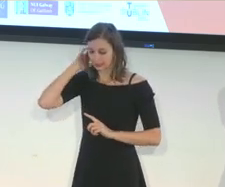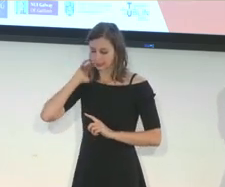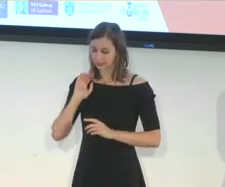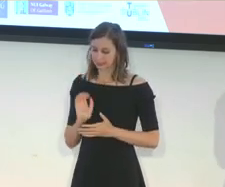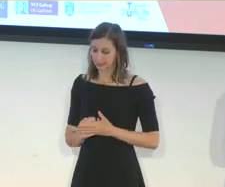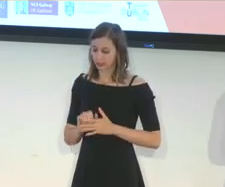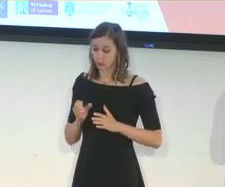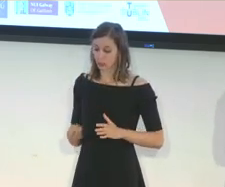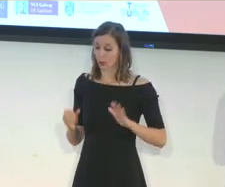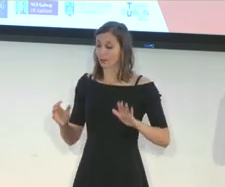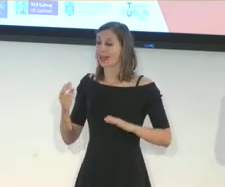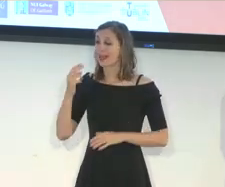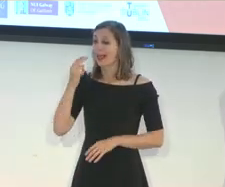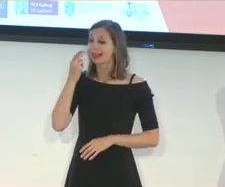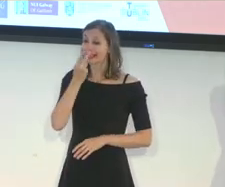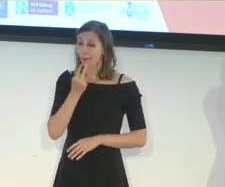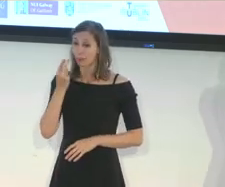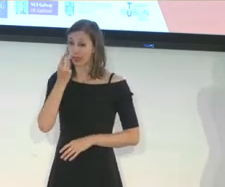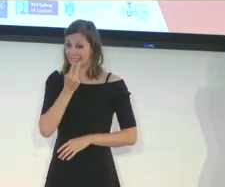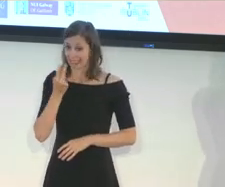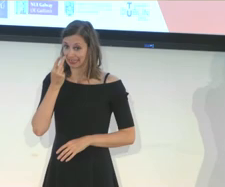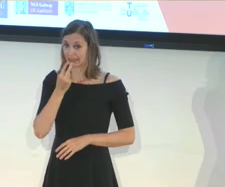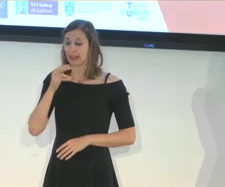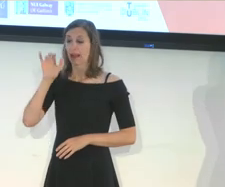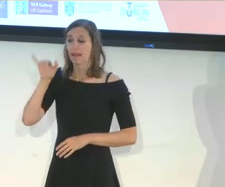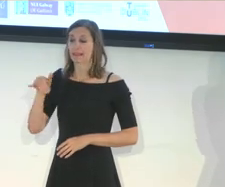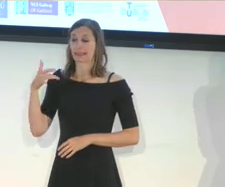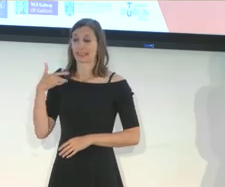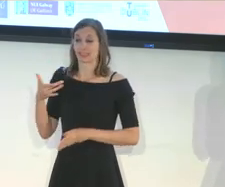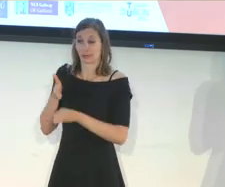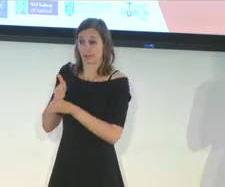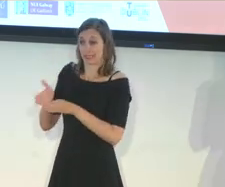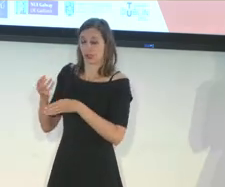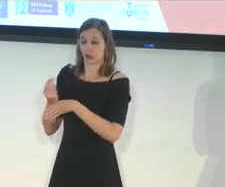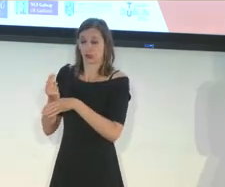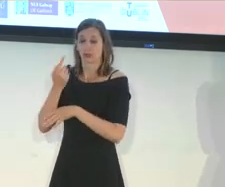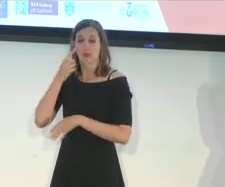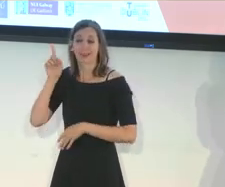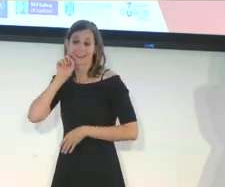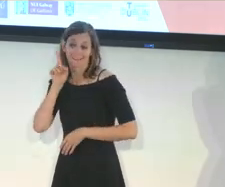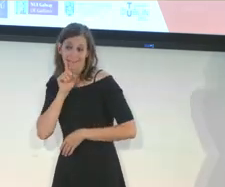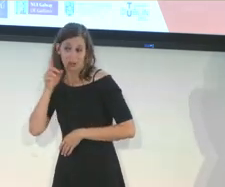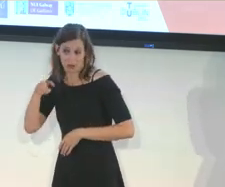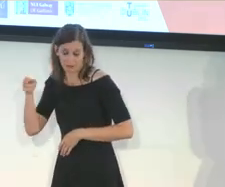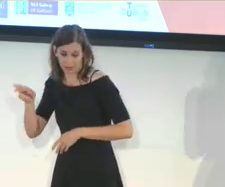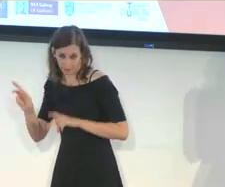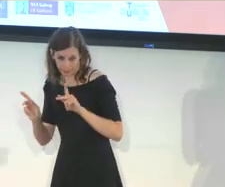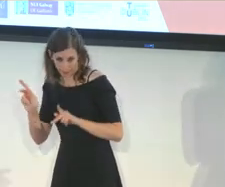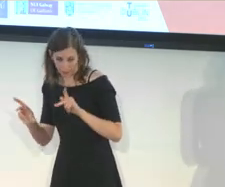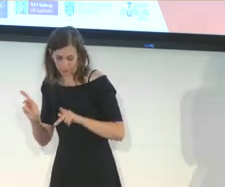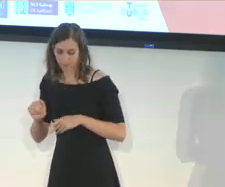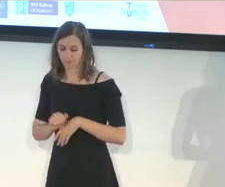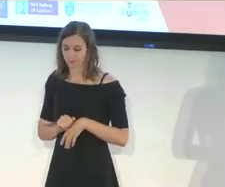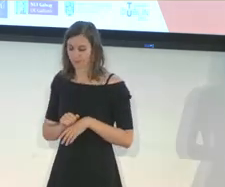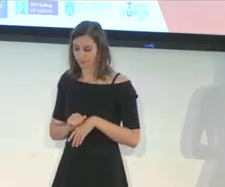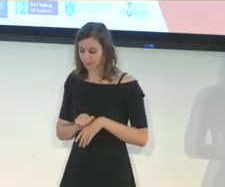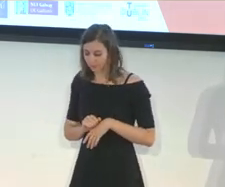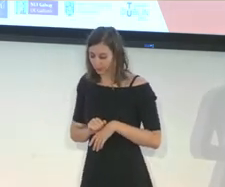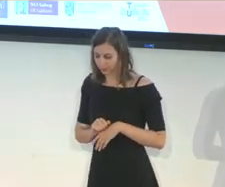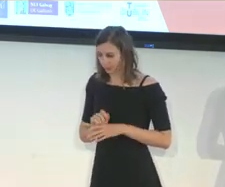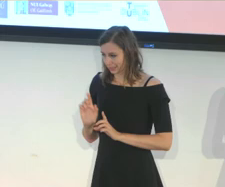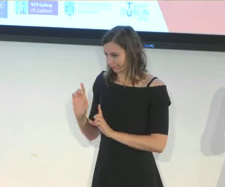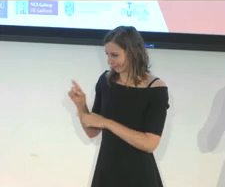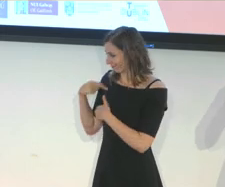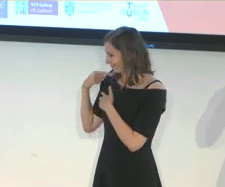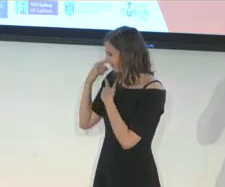lip reading being mainly used by deaf and hard of hearing people, which is being used for several decades now and